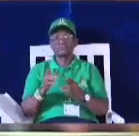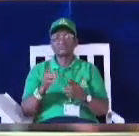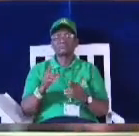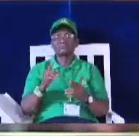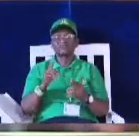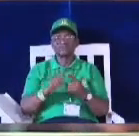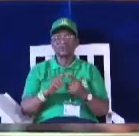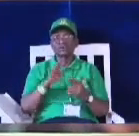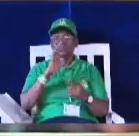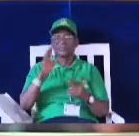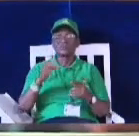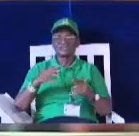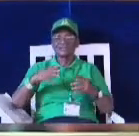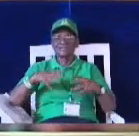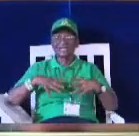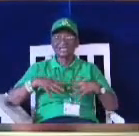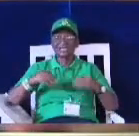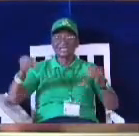And another,